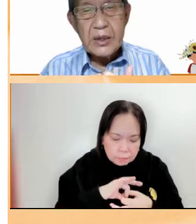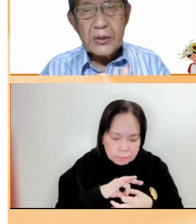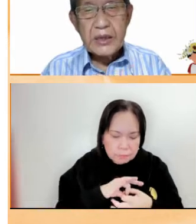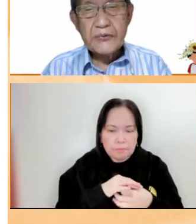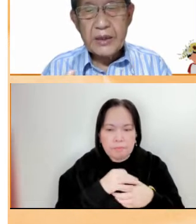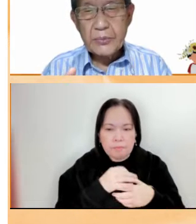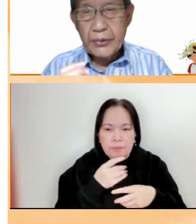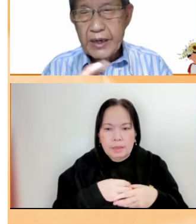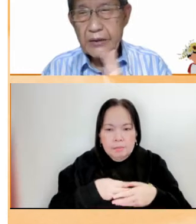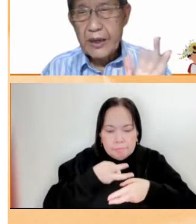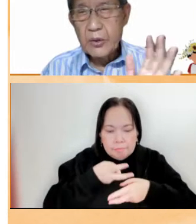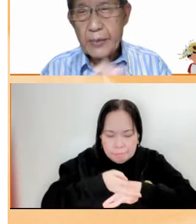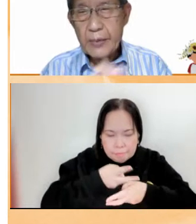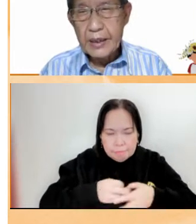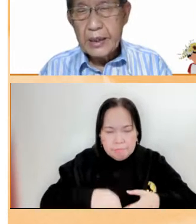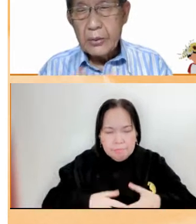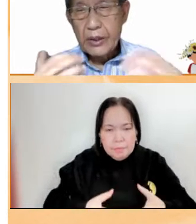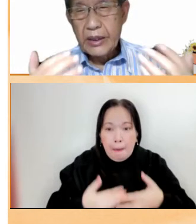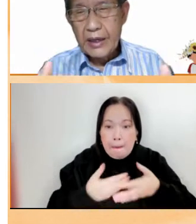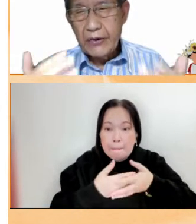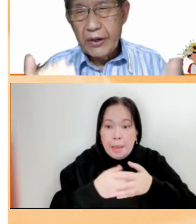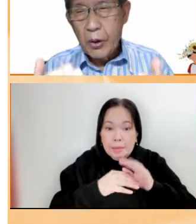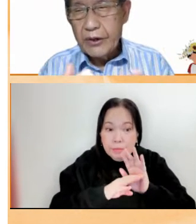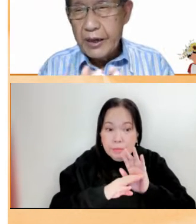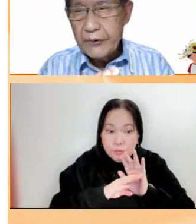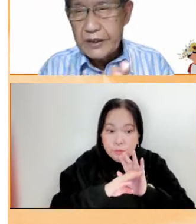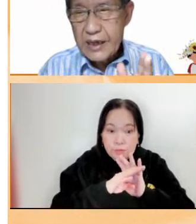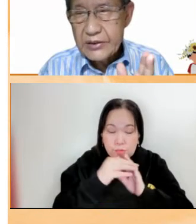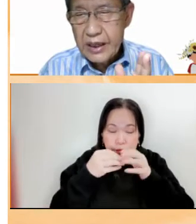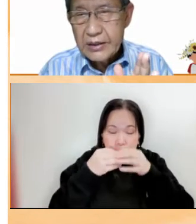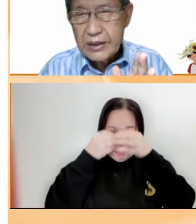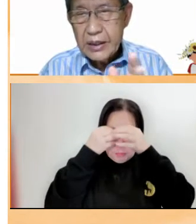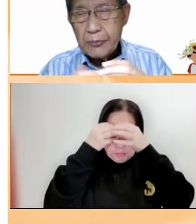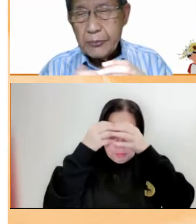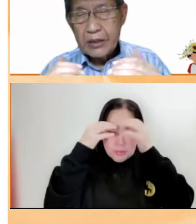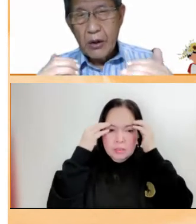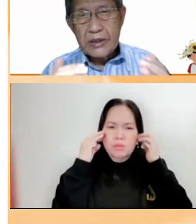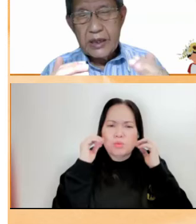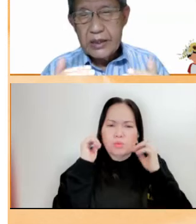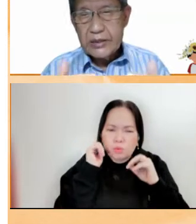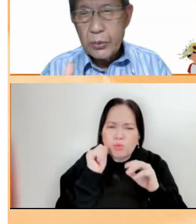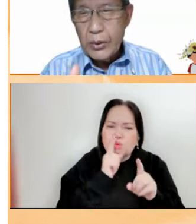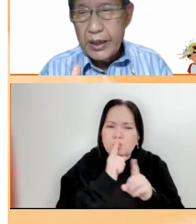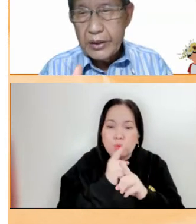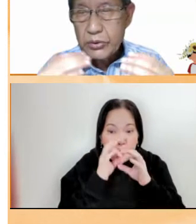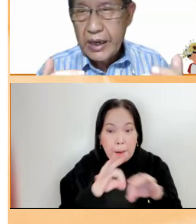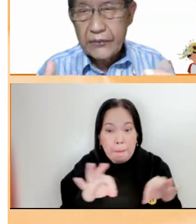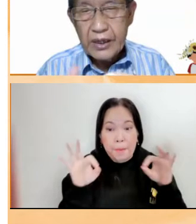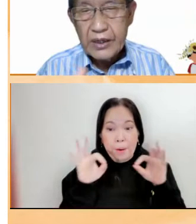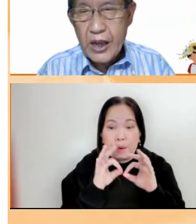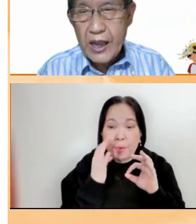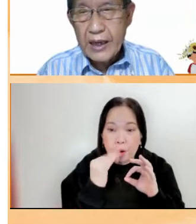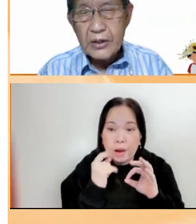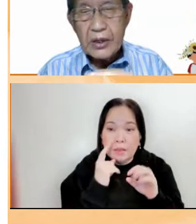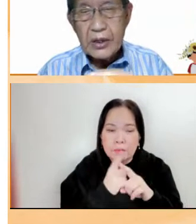facilitates infant brain development. We can never overemphasize this because this is the way to save